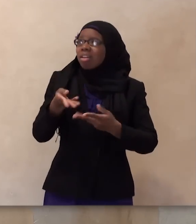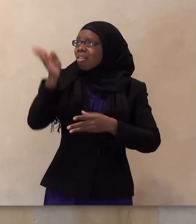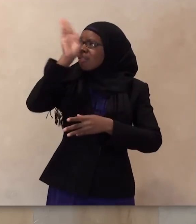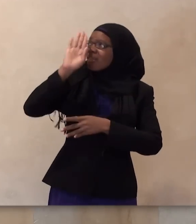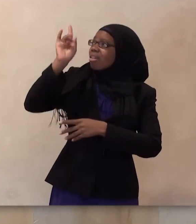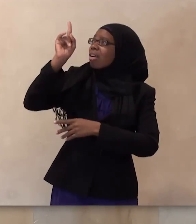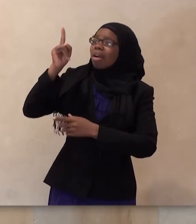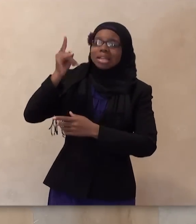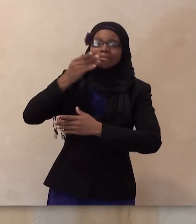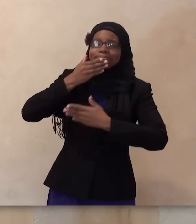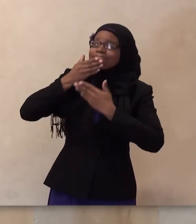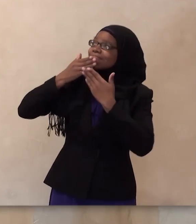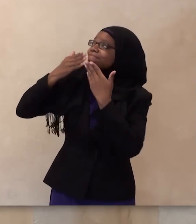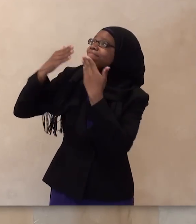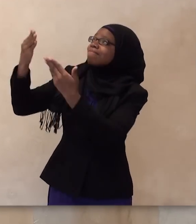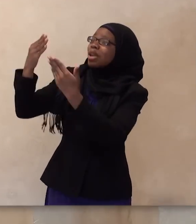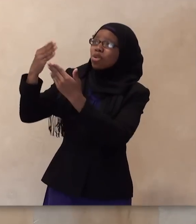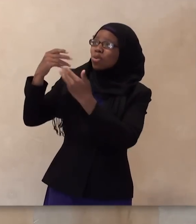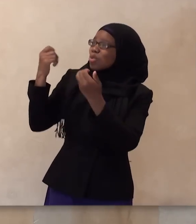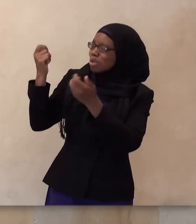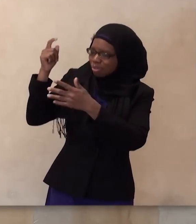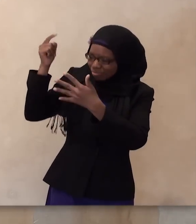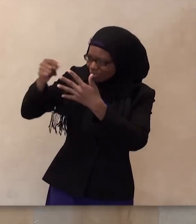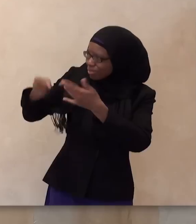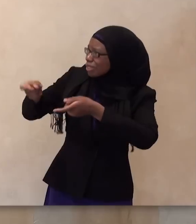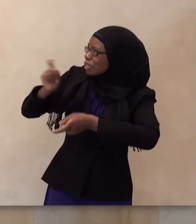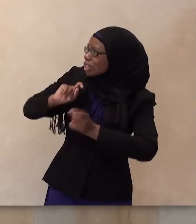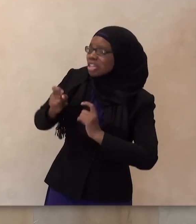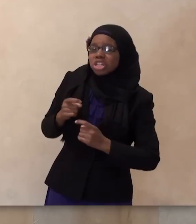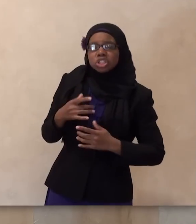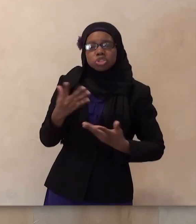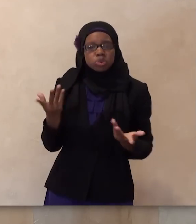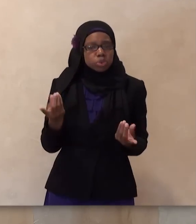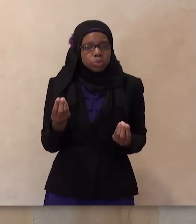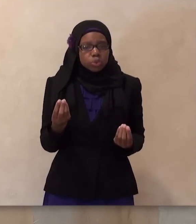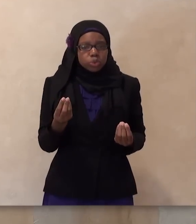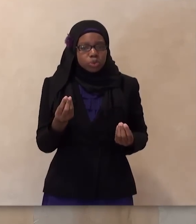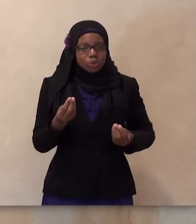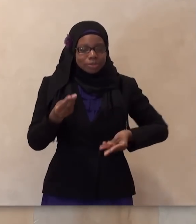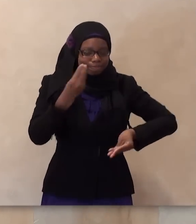these thanks are accompanied with feast and prayers.